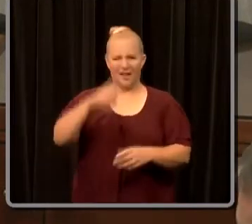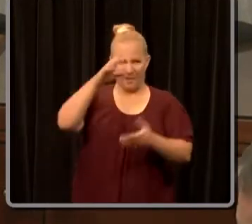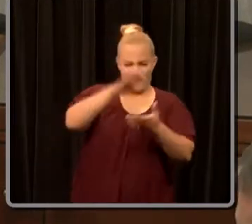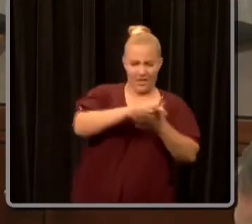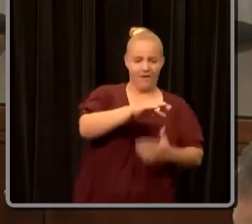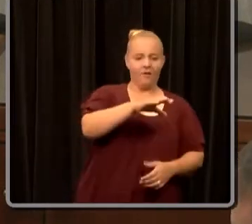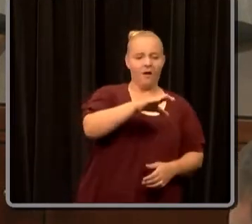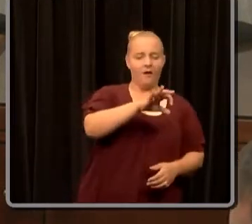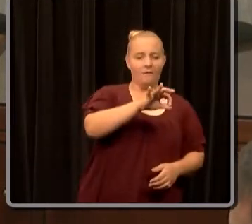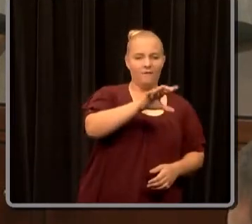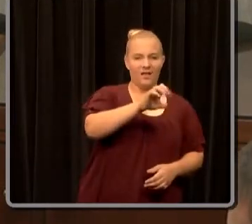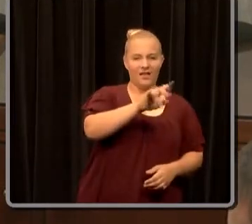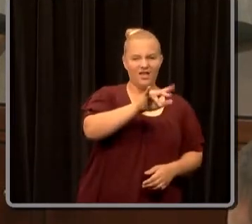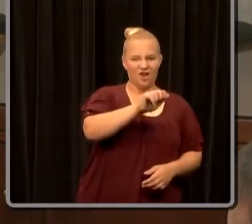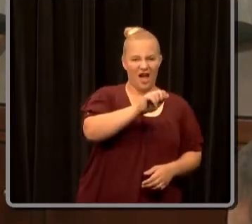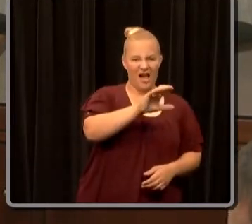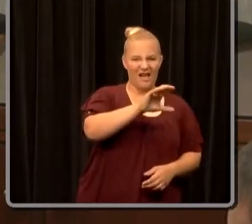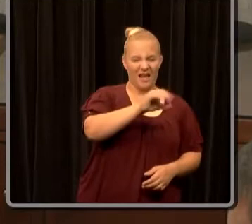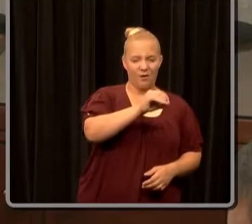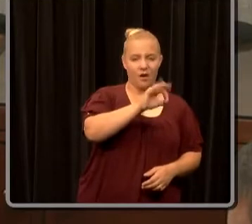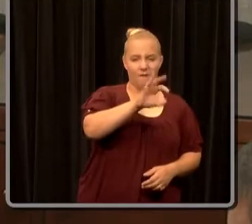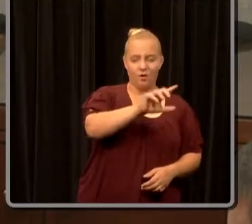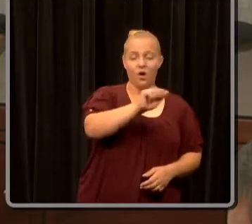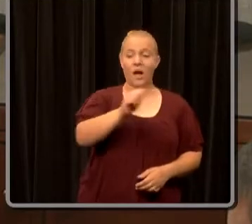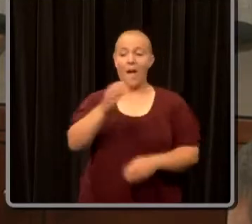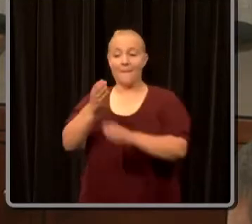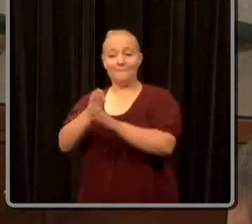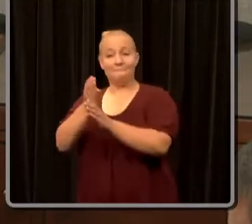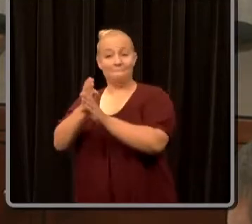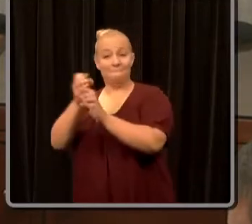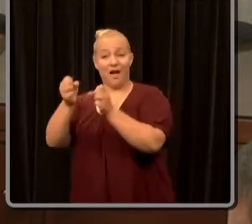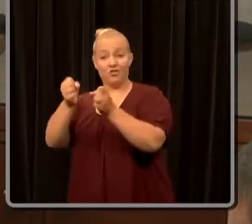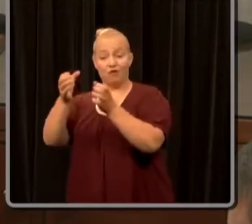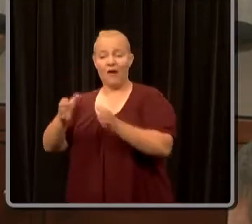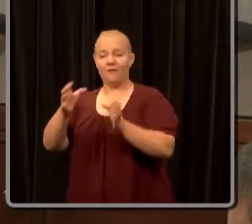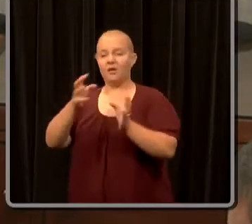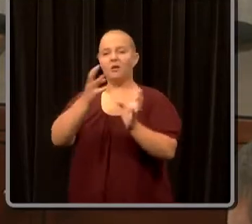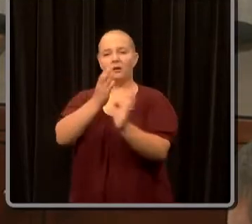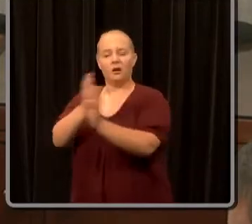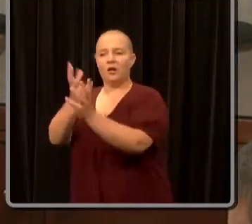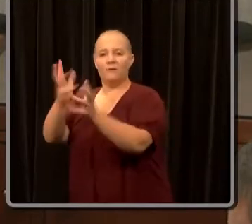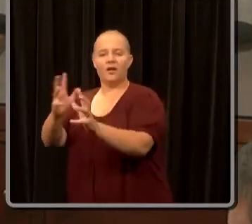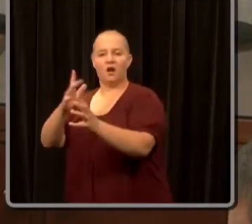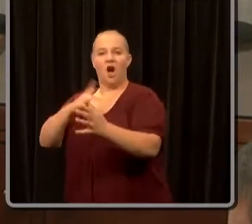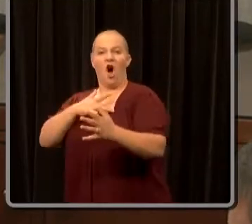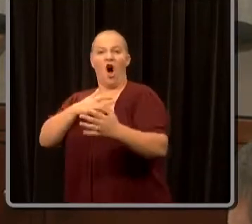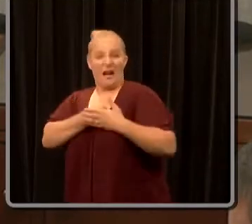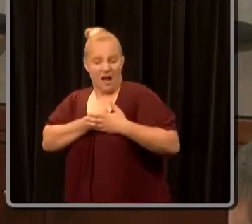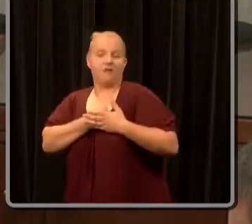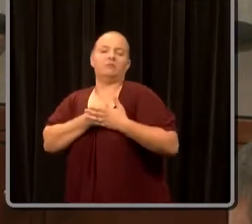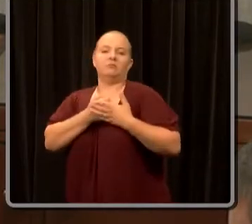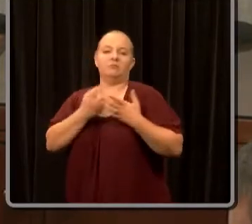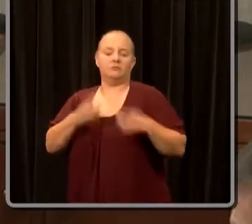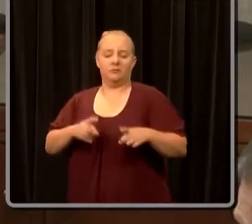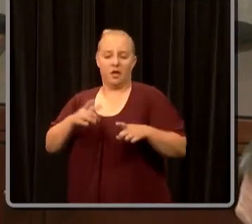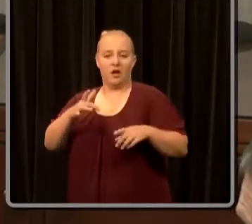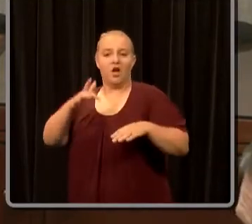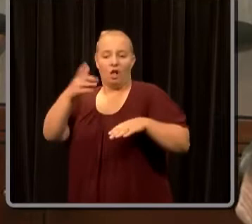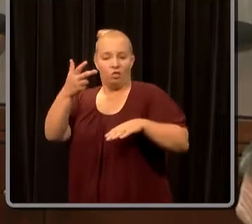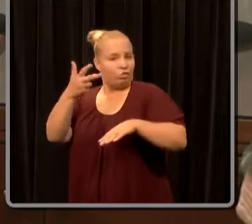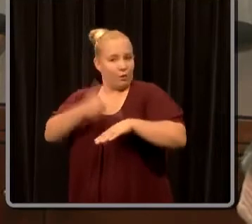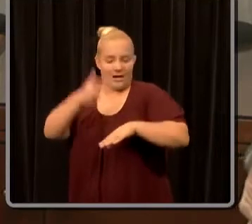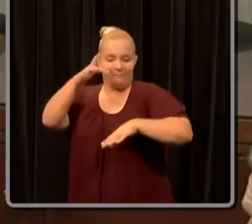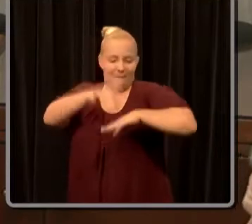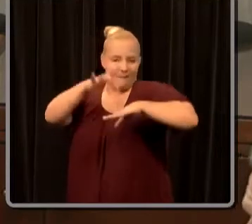Volusia County, Florida, had a bus driver that had finished their route, went back to the bus barn, had a heart attack, hit the button 3